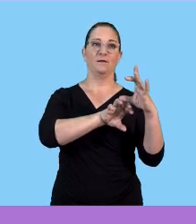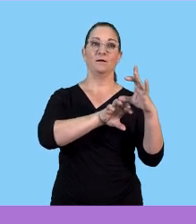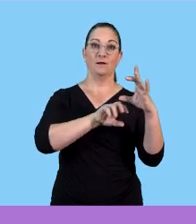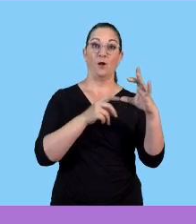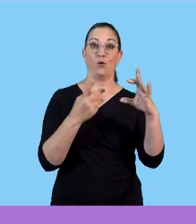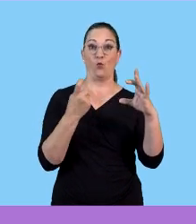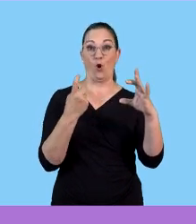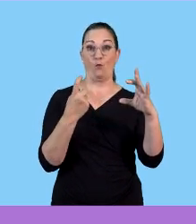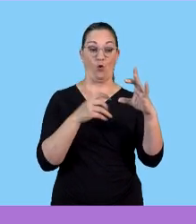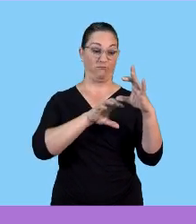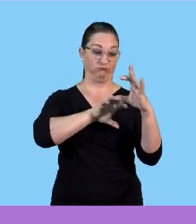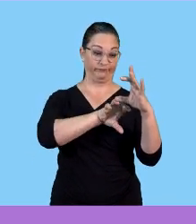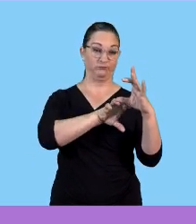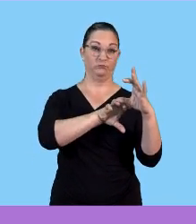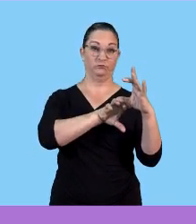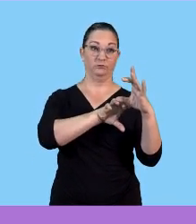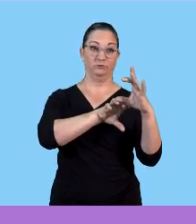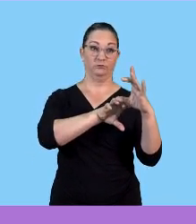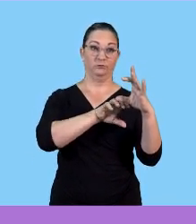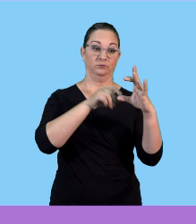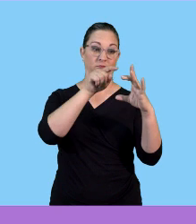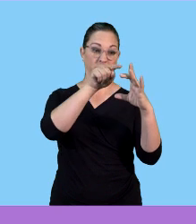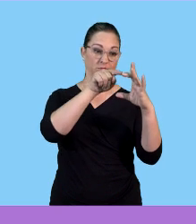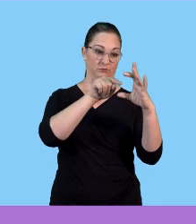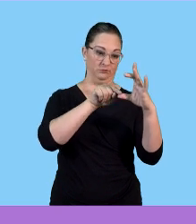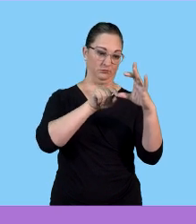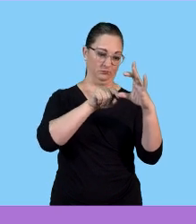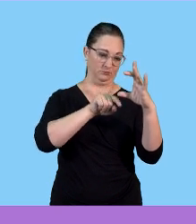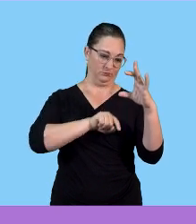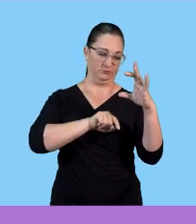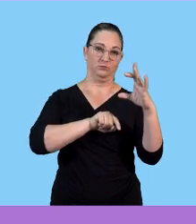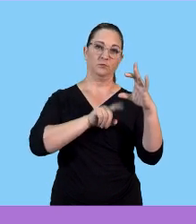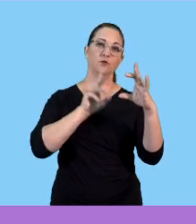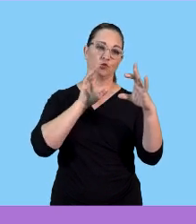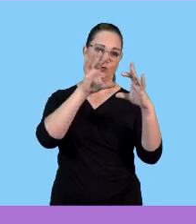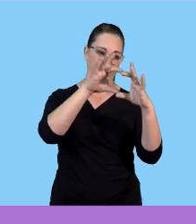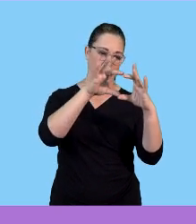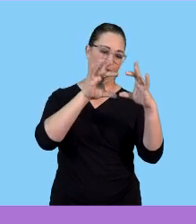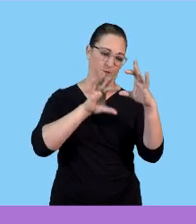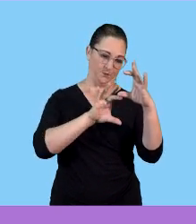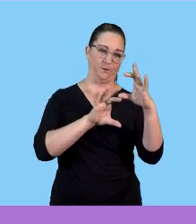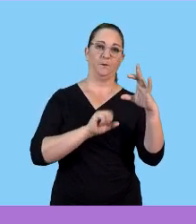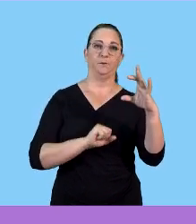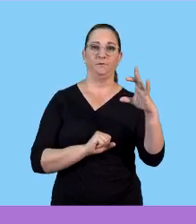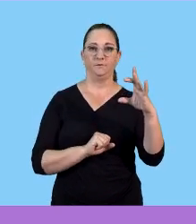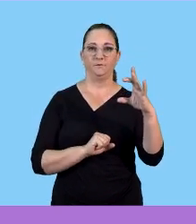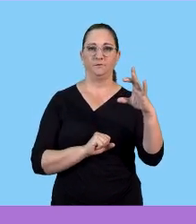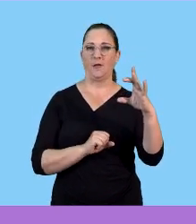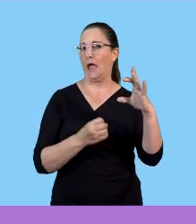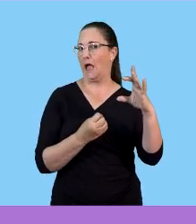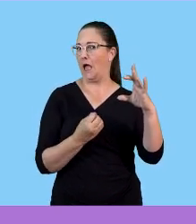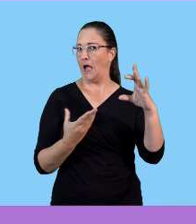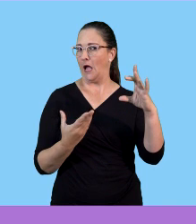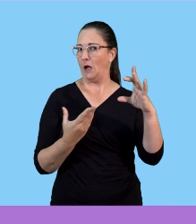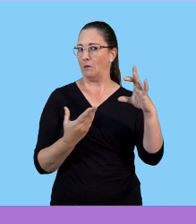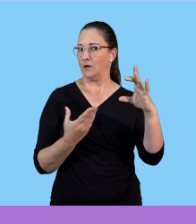another candle. Then what's happening? The diameter is going across this way as well. And how